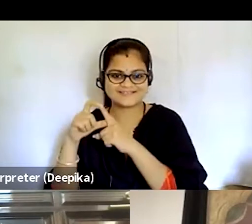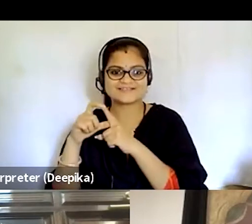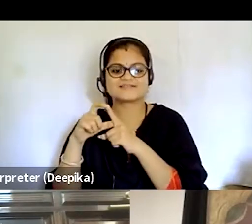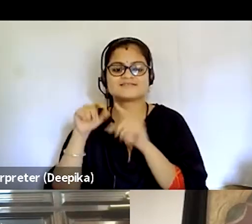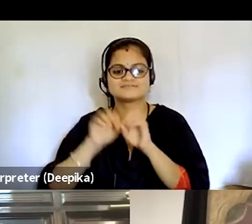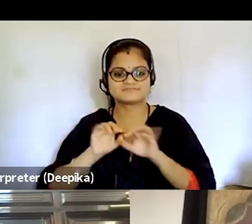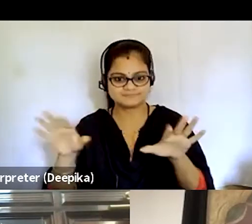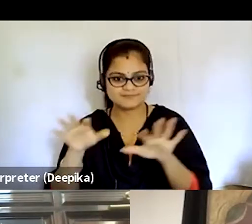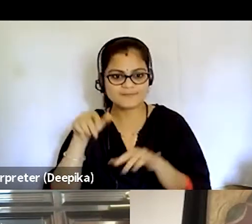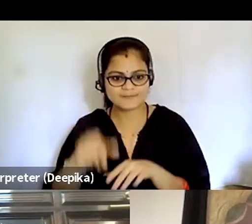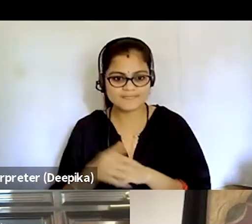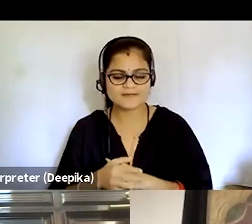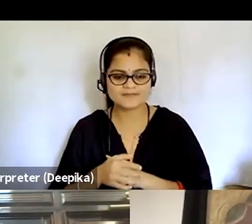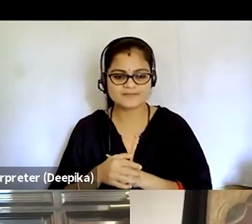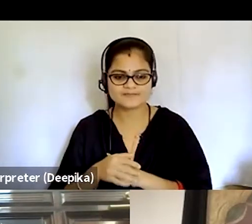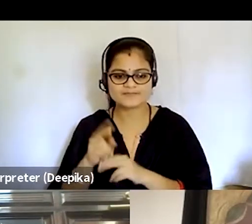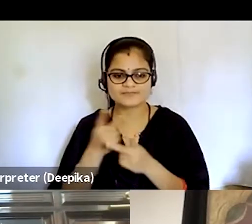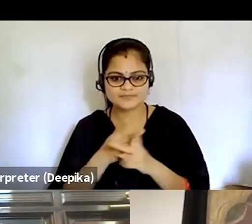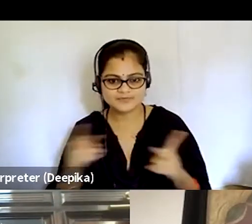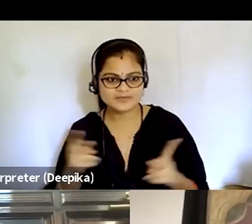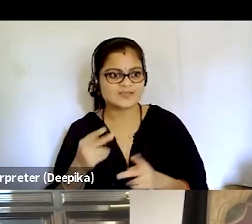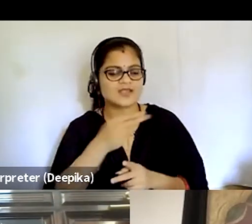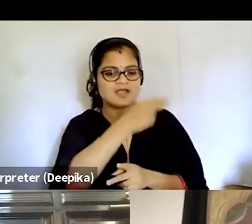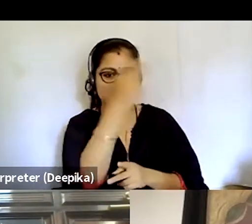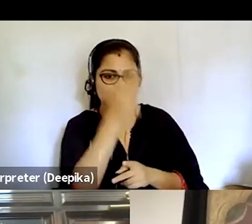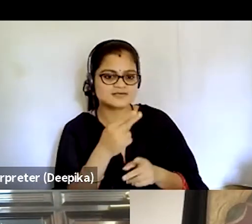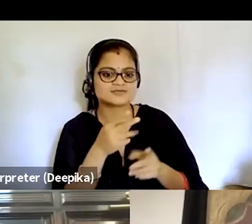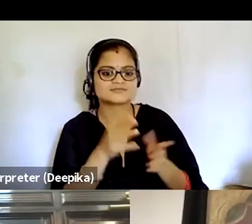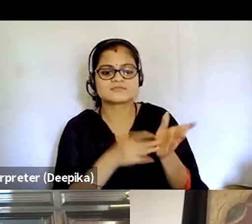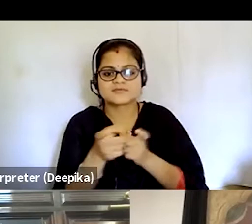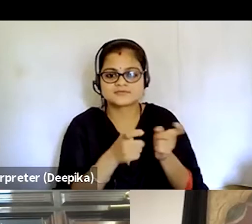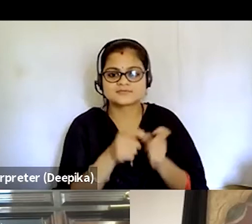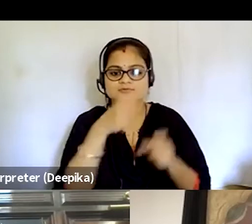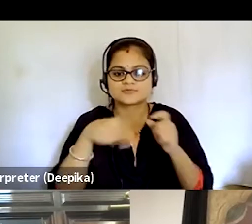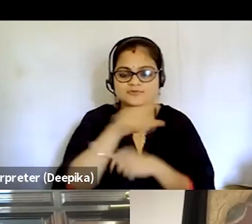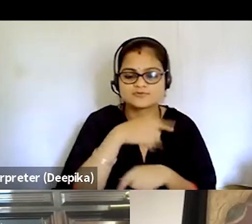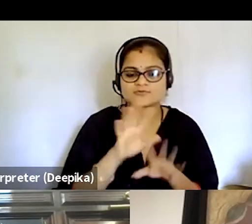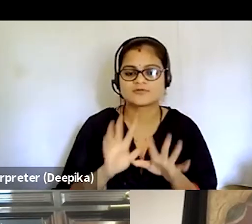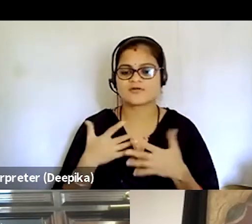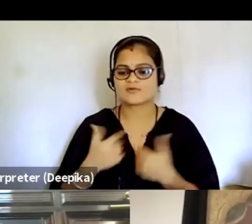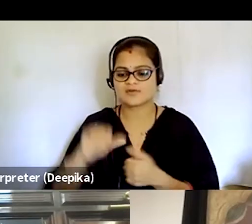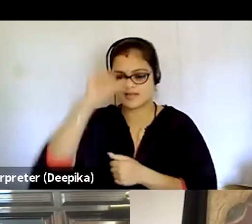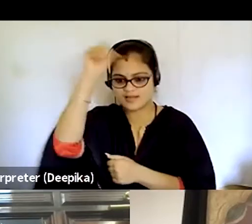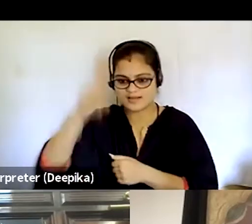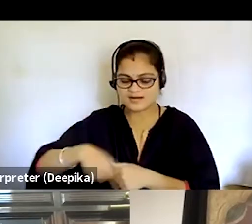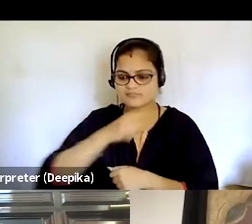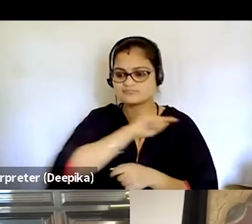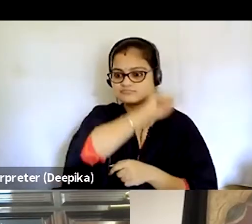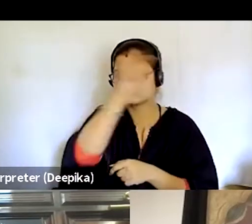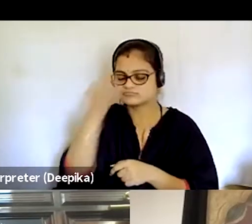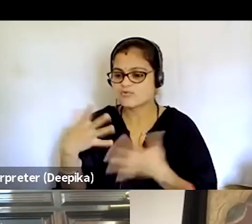that, I came across a lot of artist managements who were interested in looking at India as a place to come and do